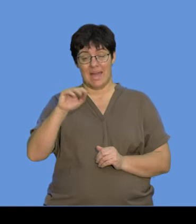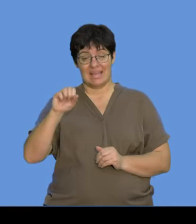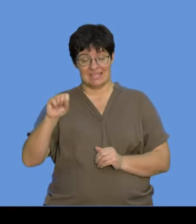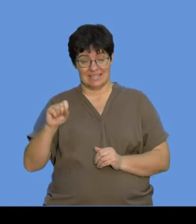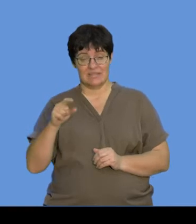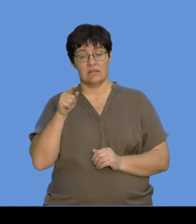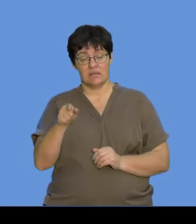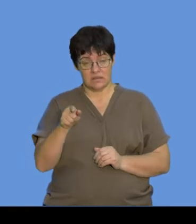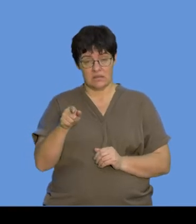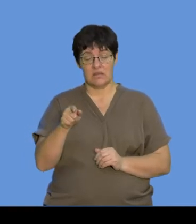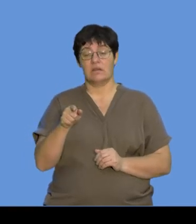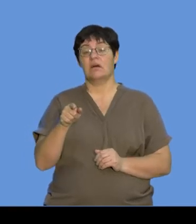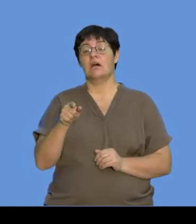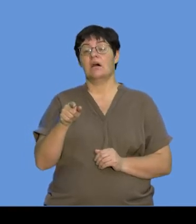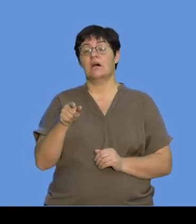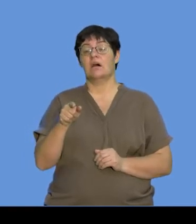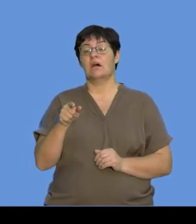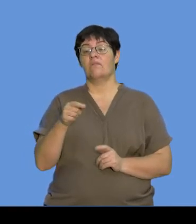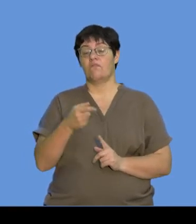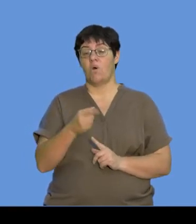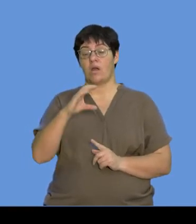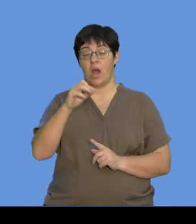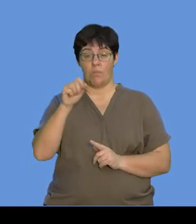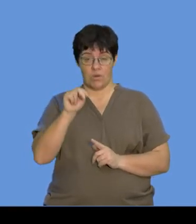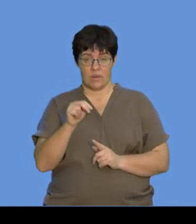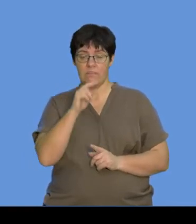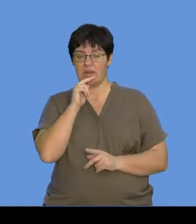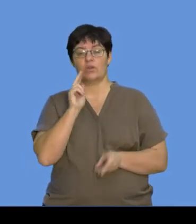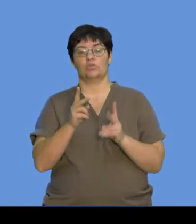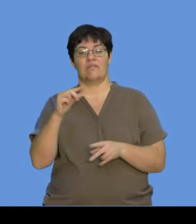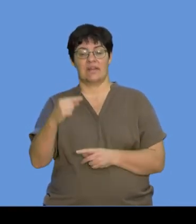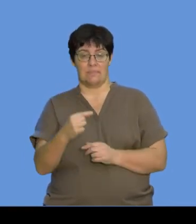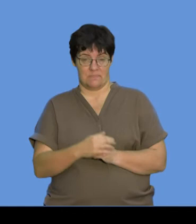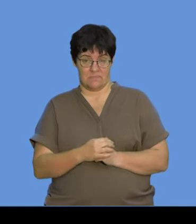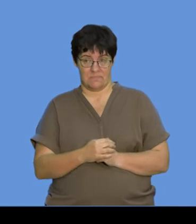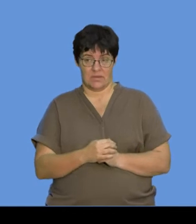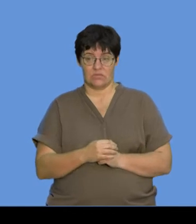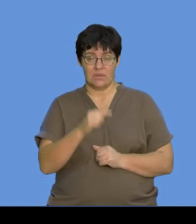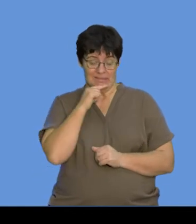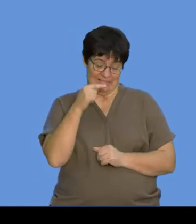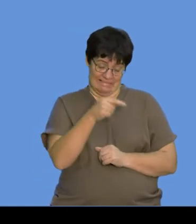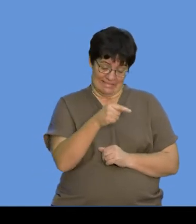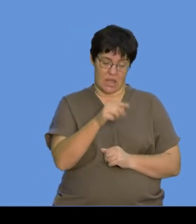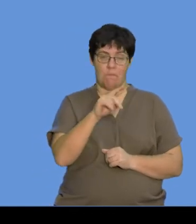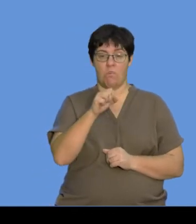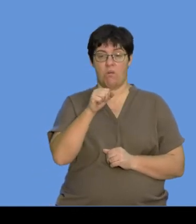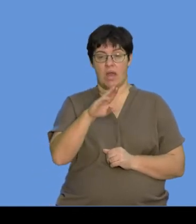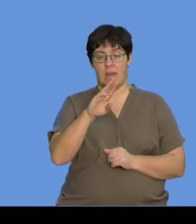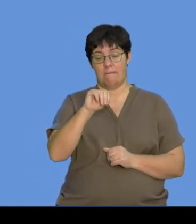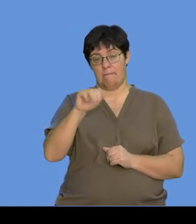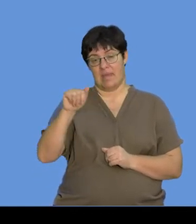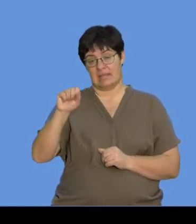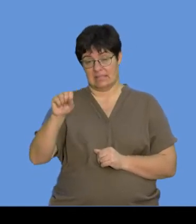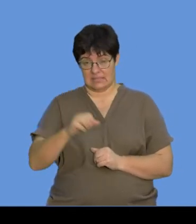molar mass of carbon is 12 grams per mole, okay? So it's 12 grams per mole. So this is molar